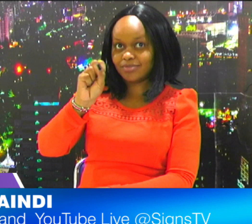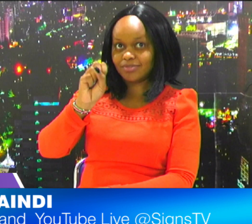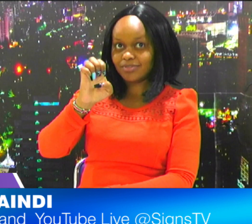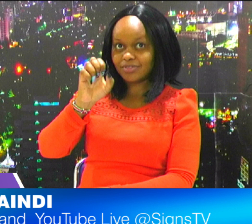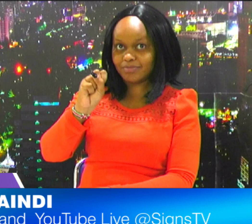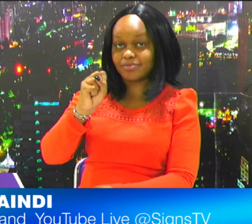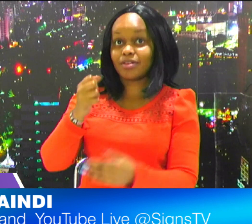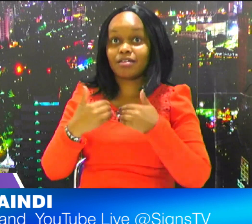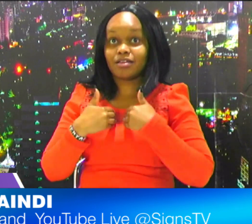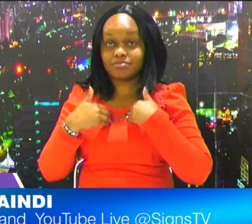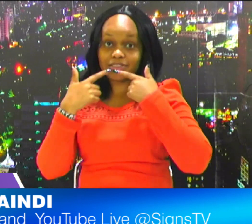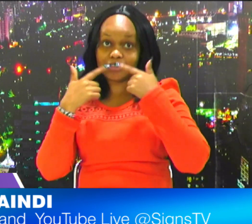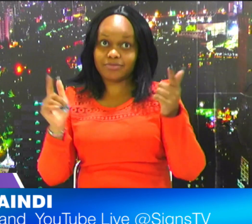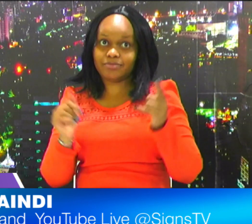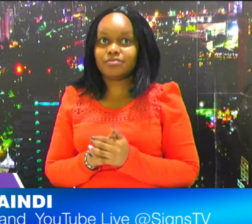Moving on.